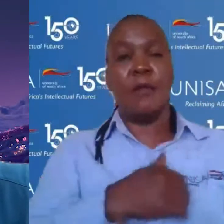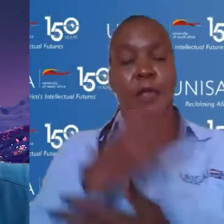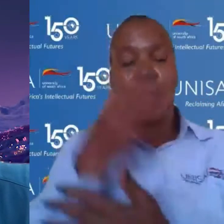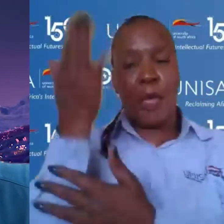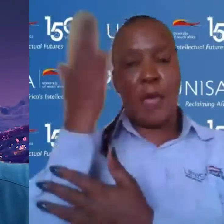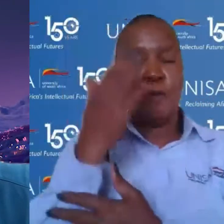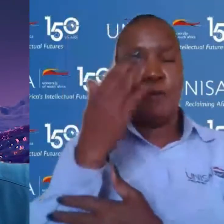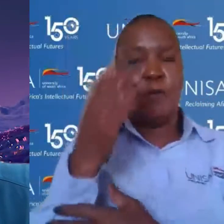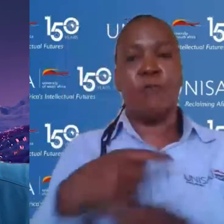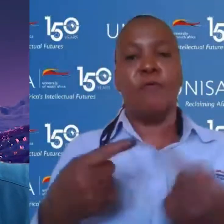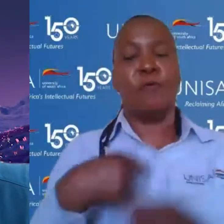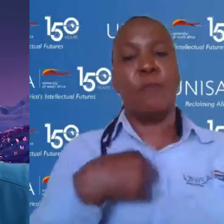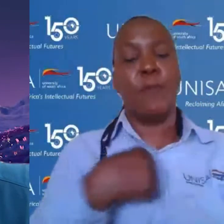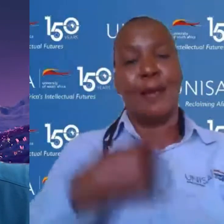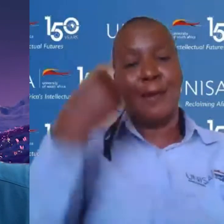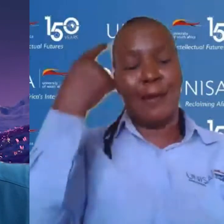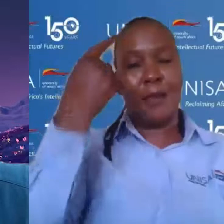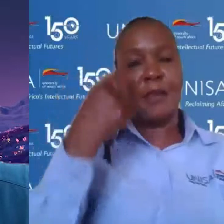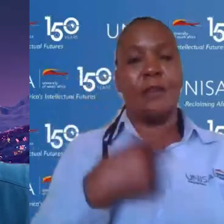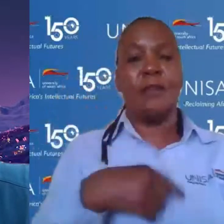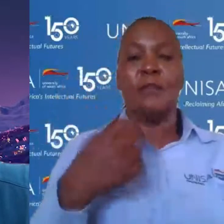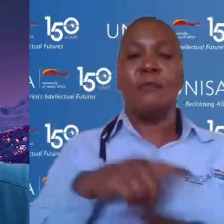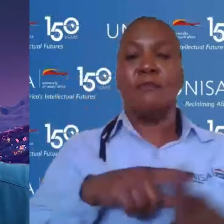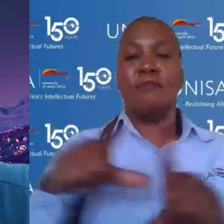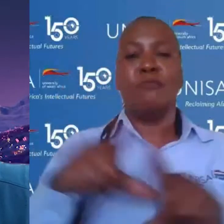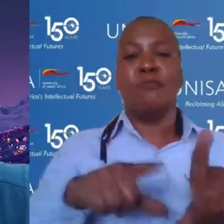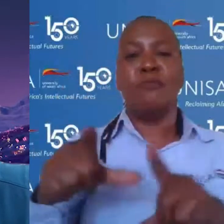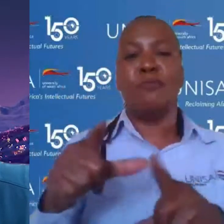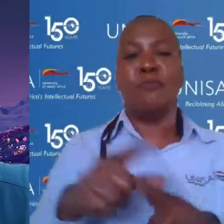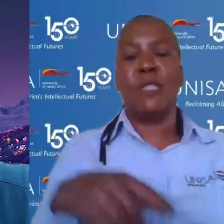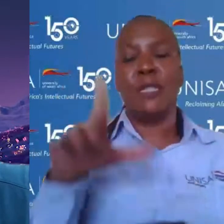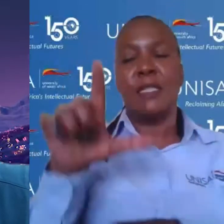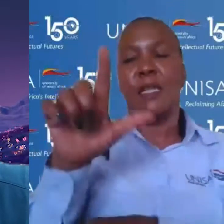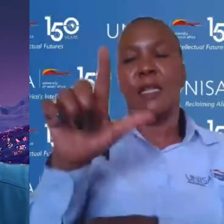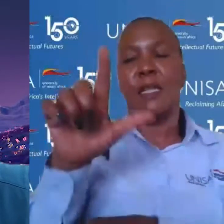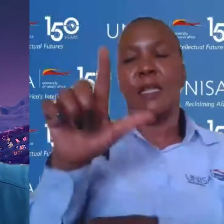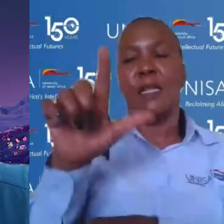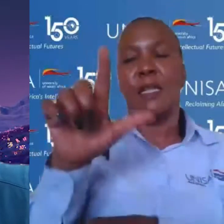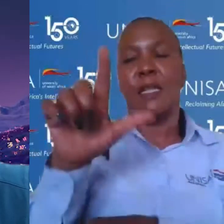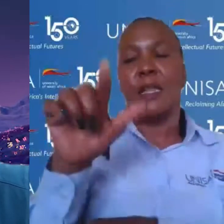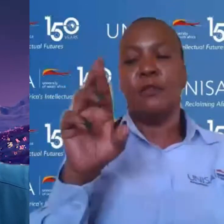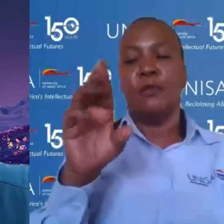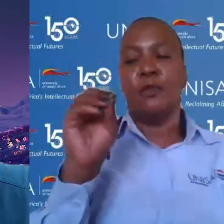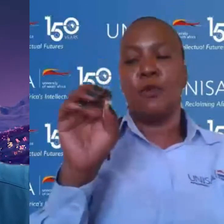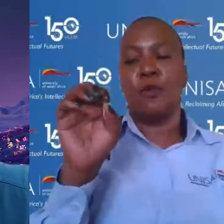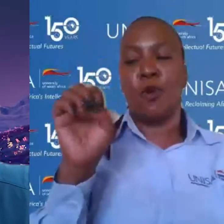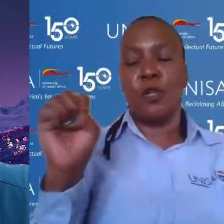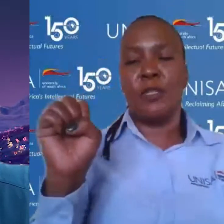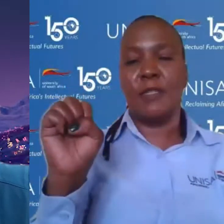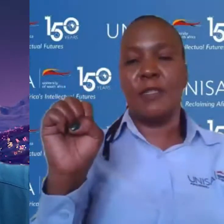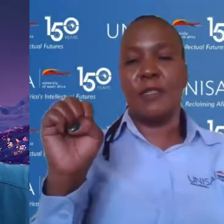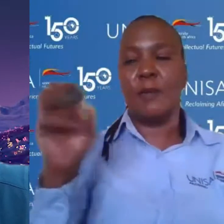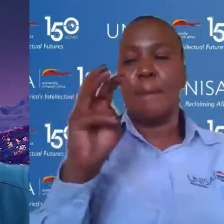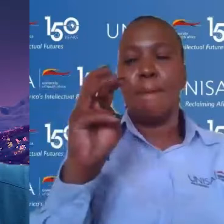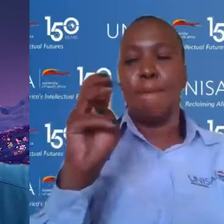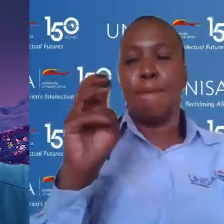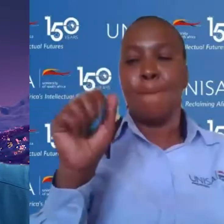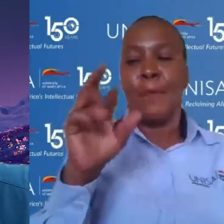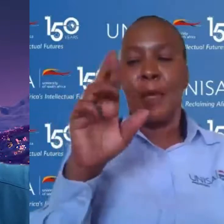head that Polokwane is in Landros Mare Street. So that's where you'll